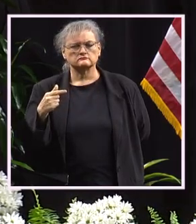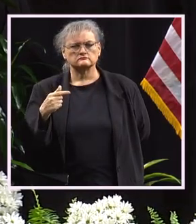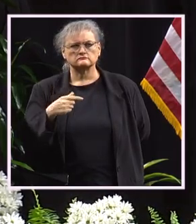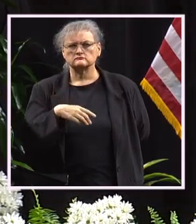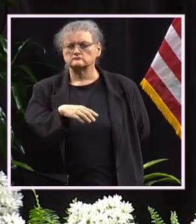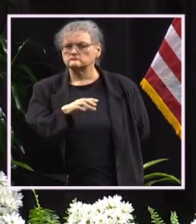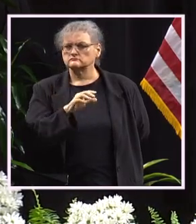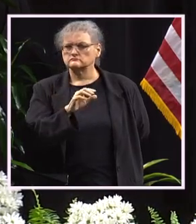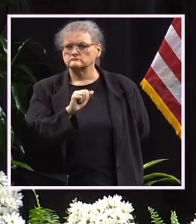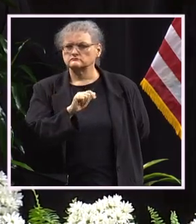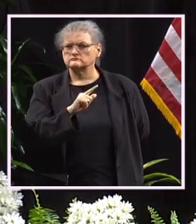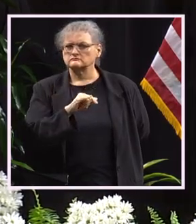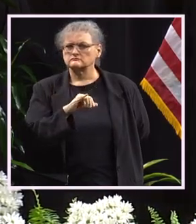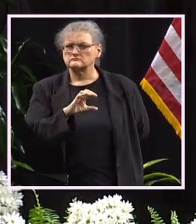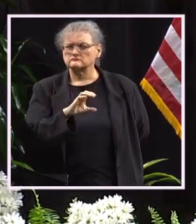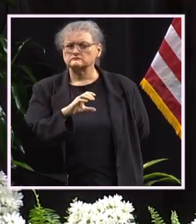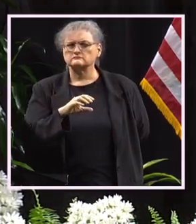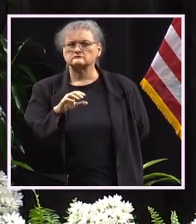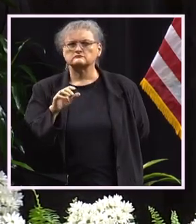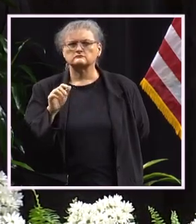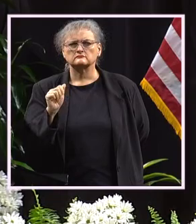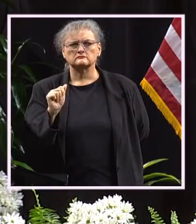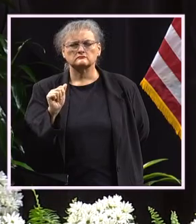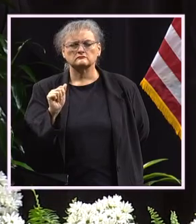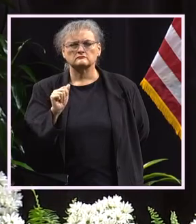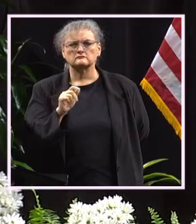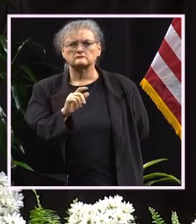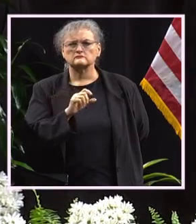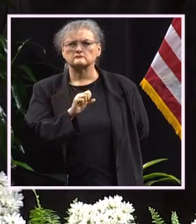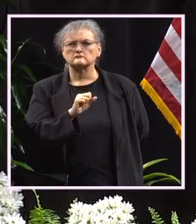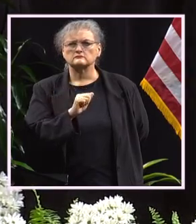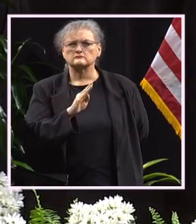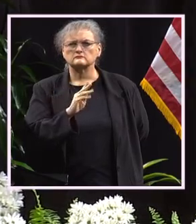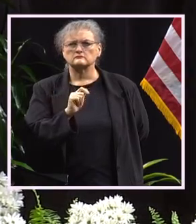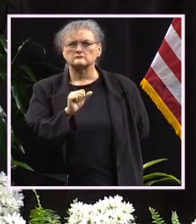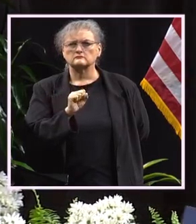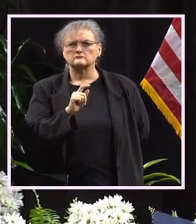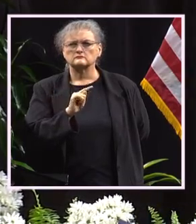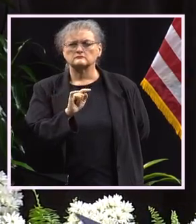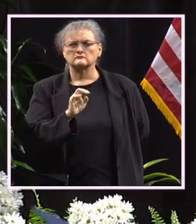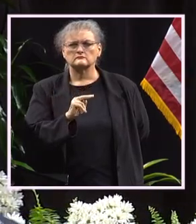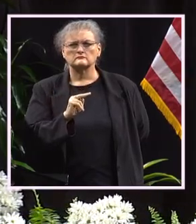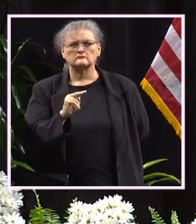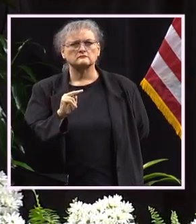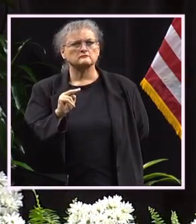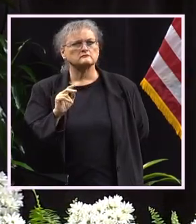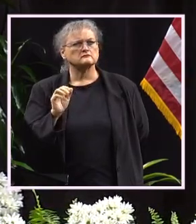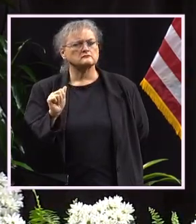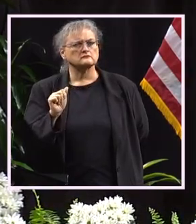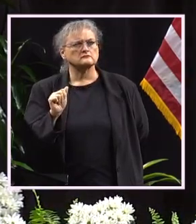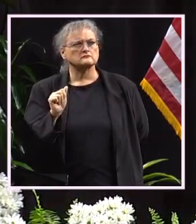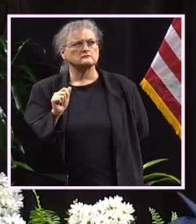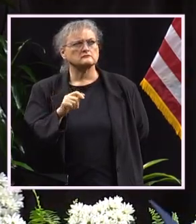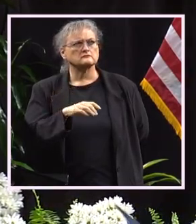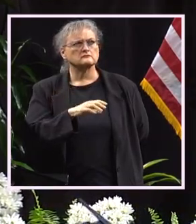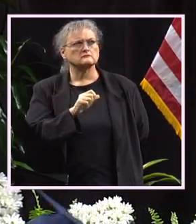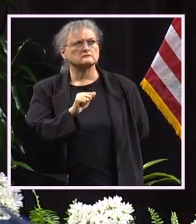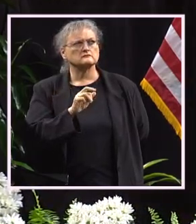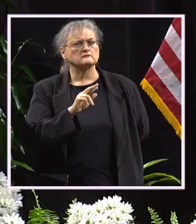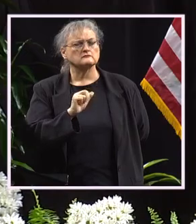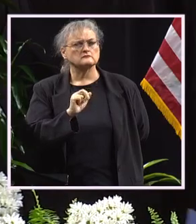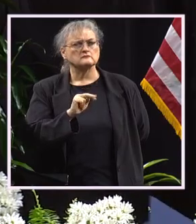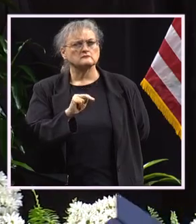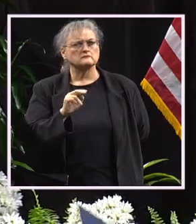Malik Zion Antoine, Sebastian Eduardo Galvan, summa cum laude, Aaron